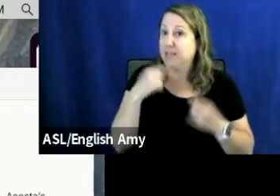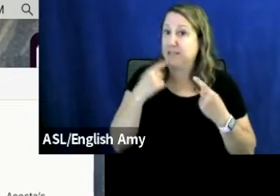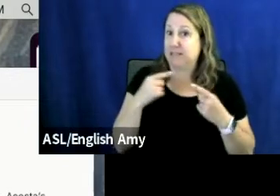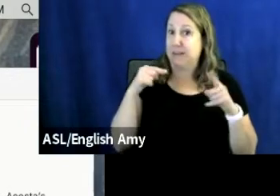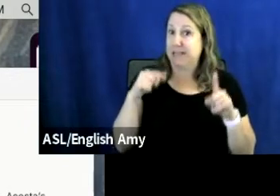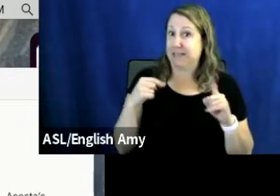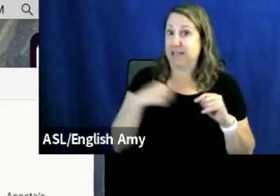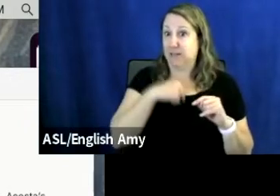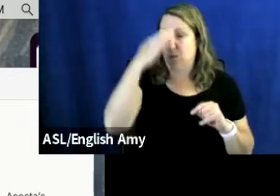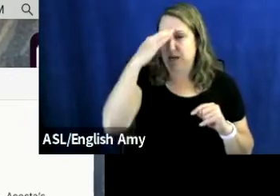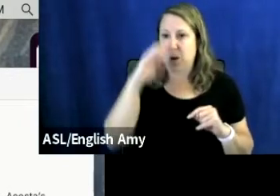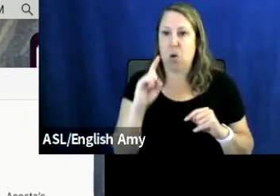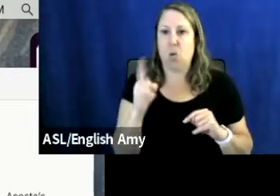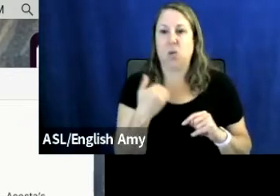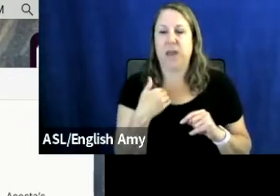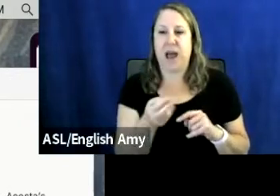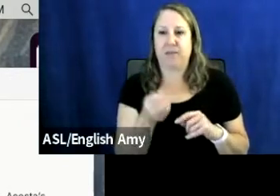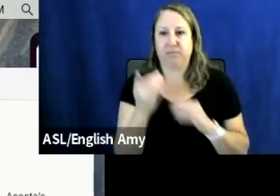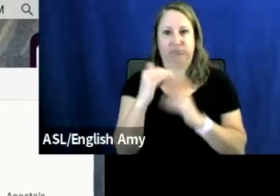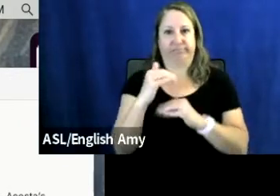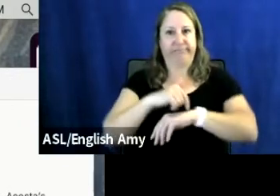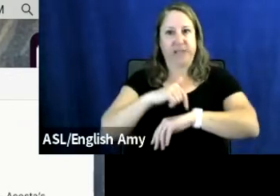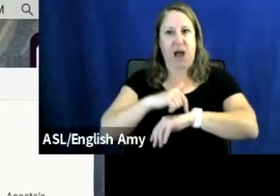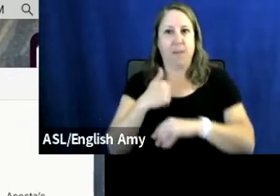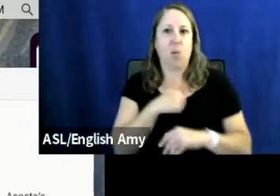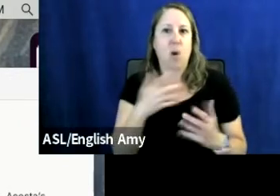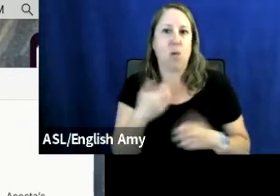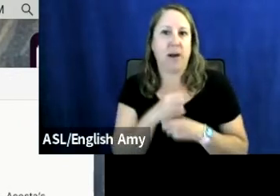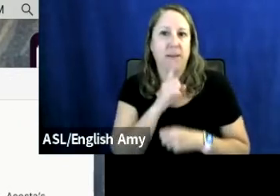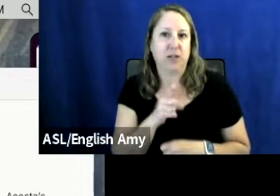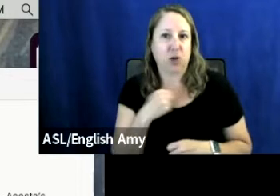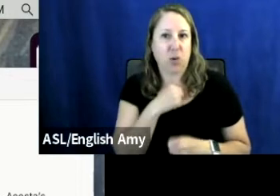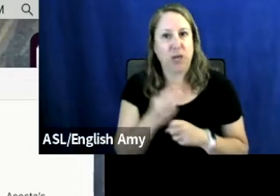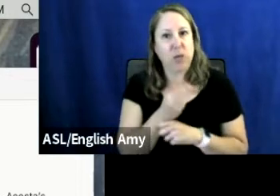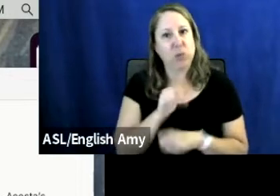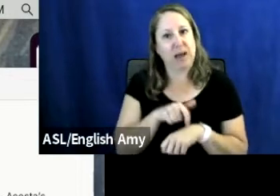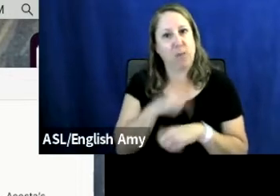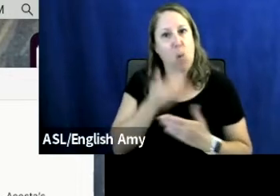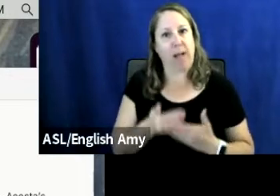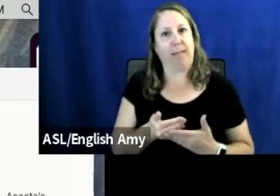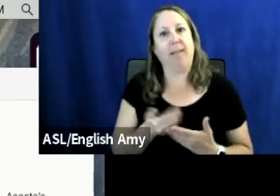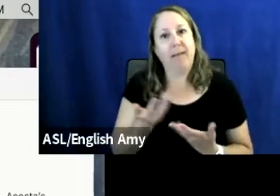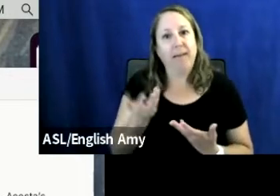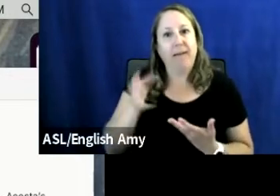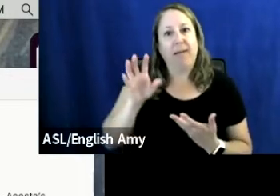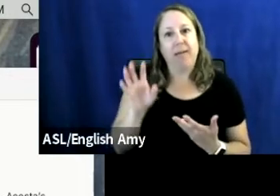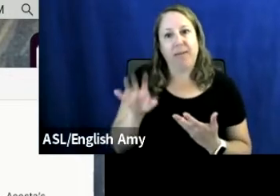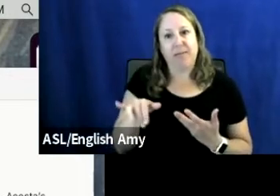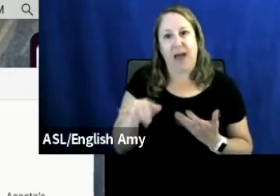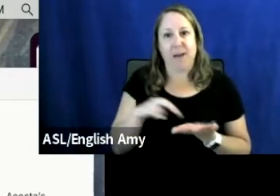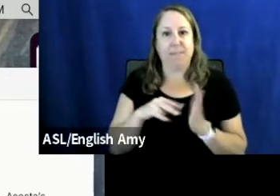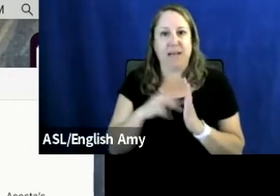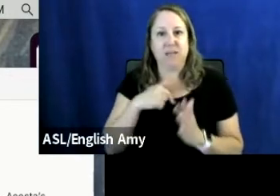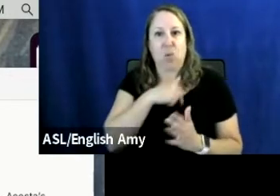successful, because we know we only have this amount of time, we want to make sure that we're very efficient with our time. And so that's going to need us all to